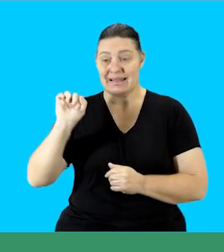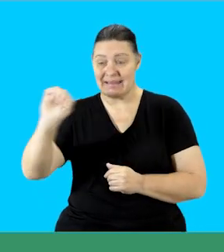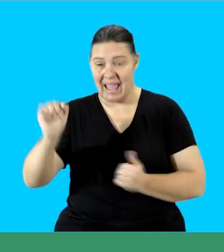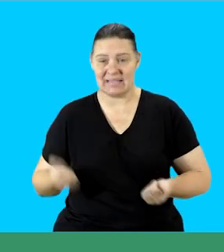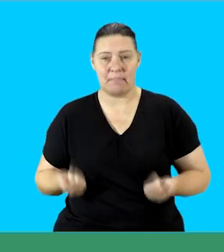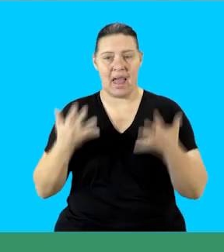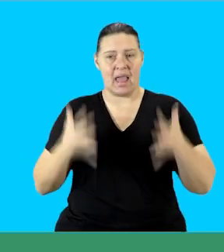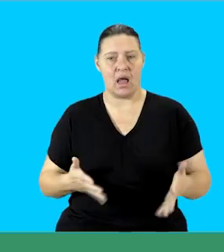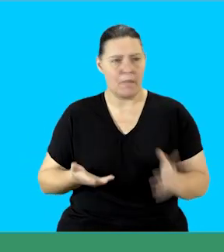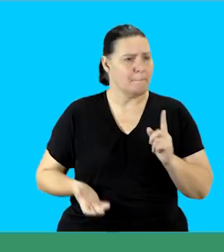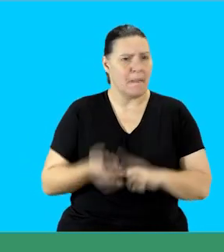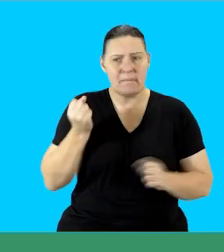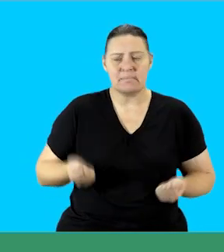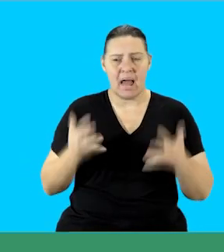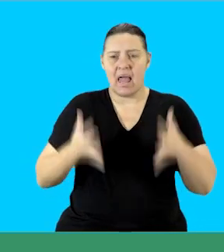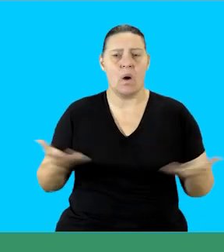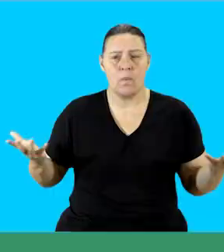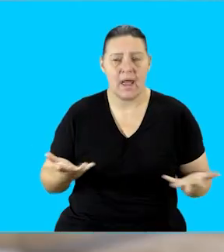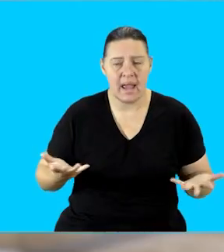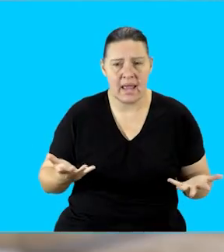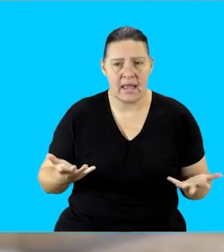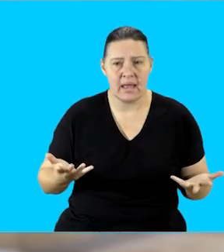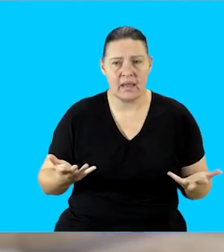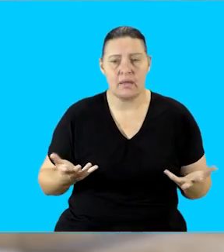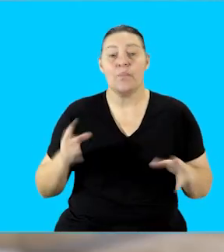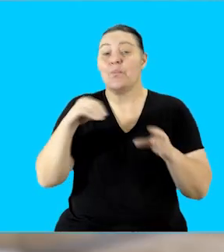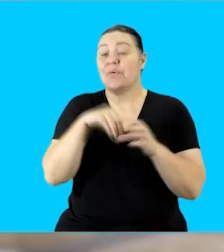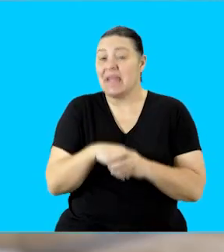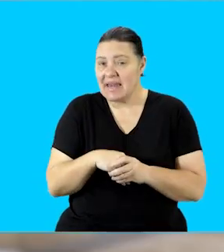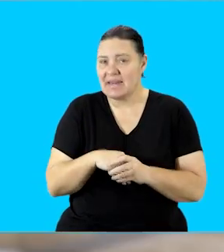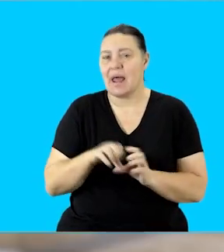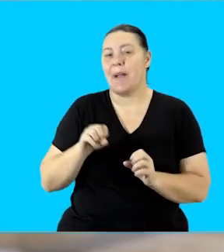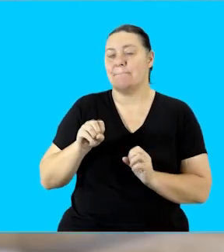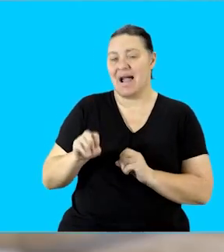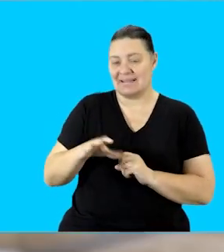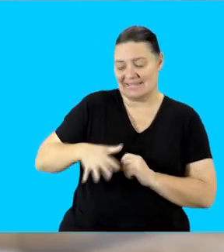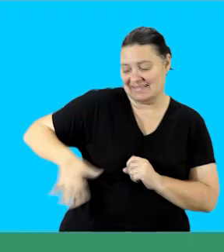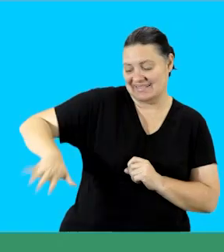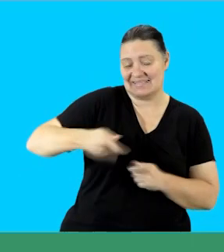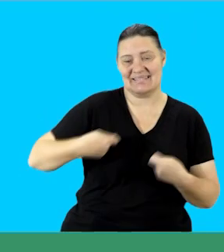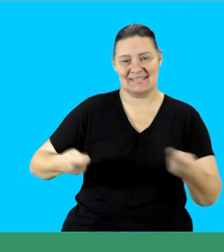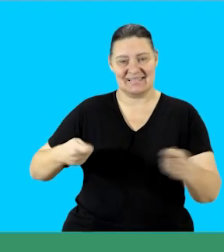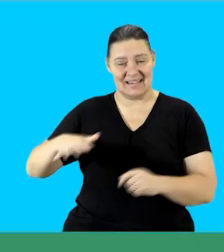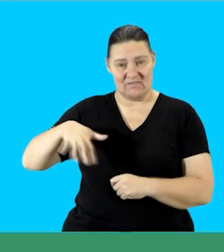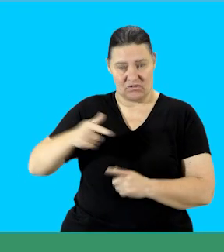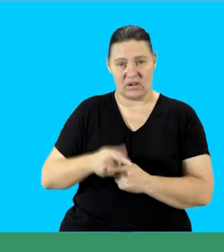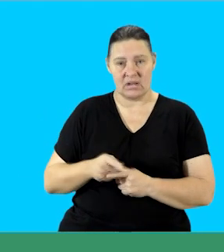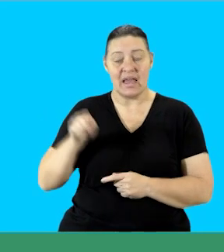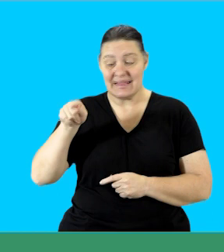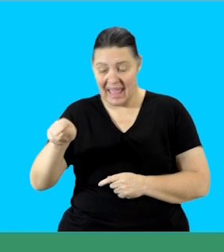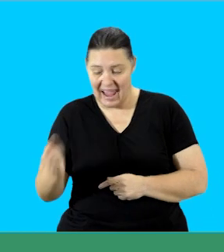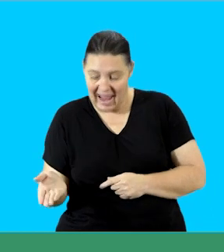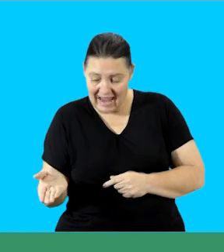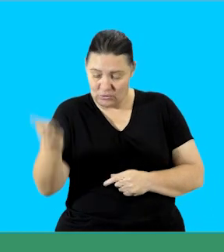do we find the suppliers? We find the suppliers in the market environment. The supplier has